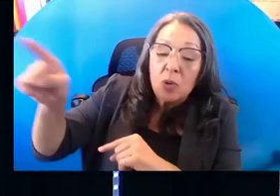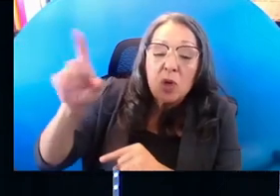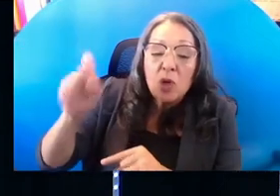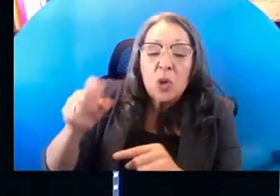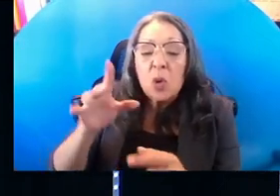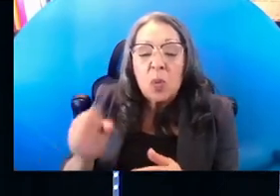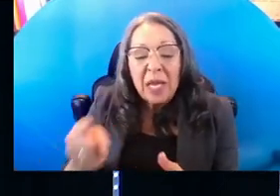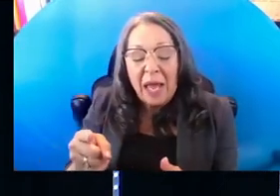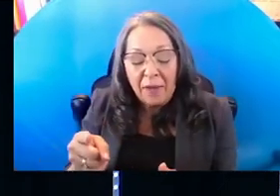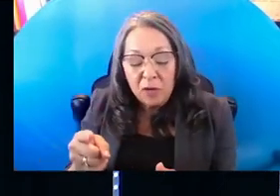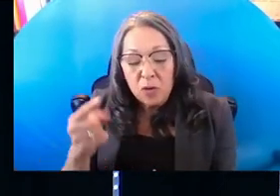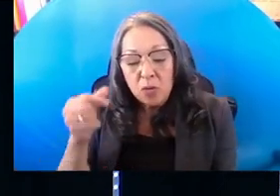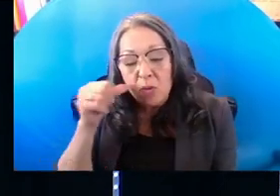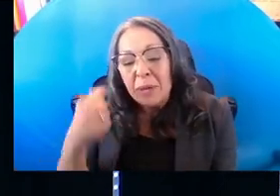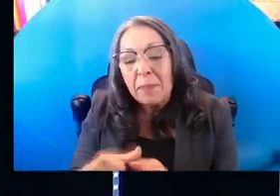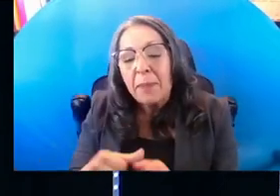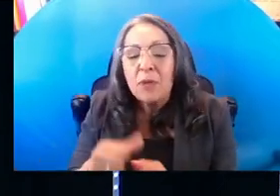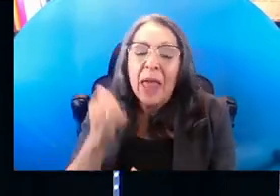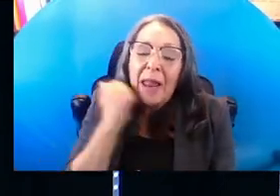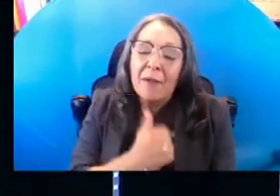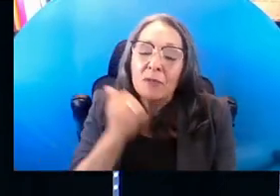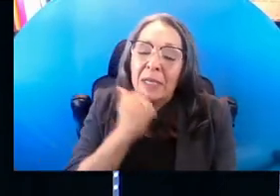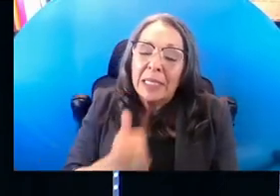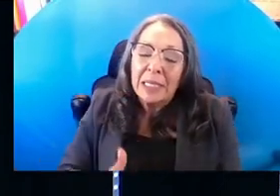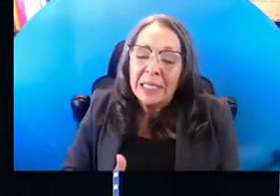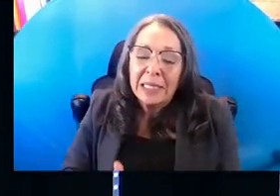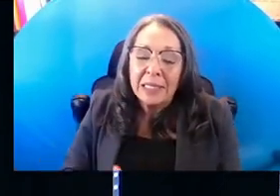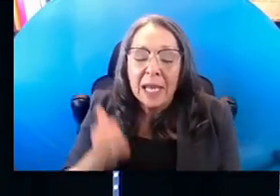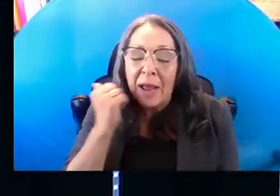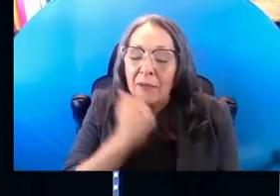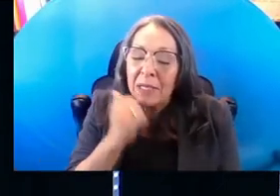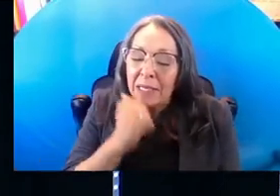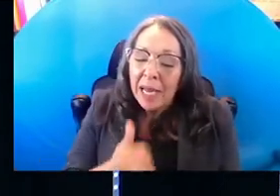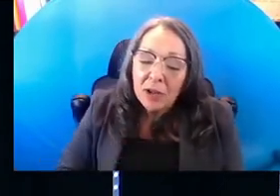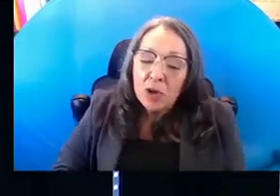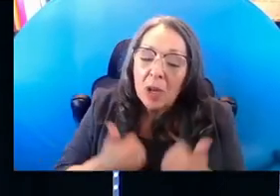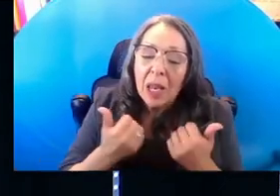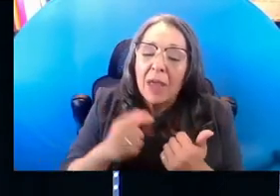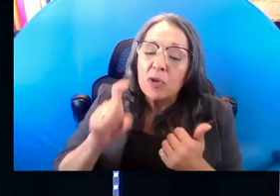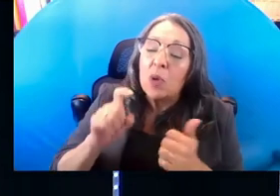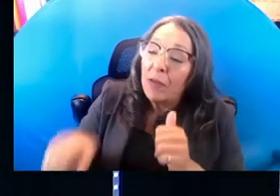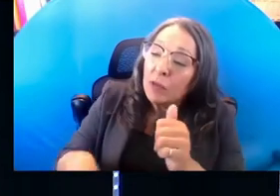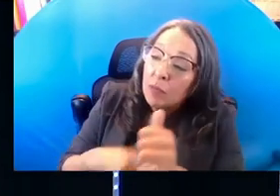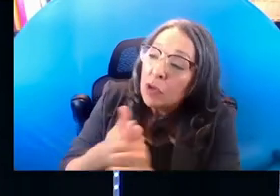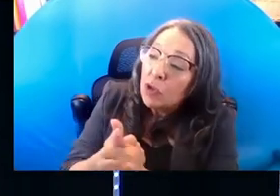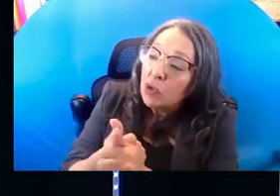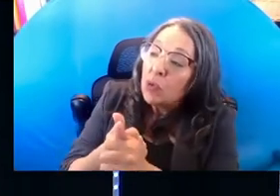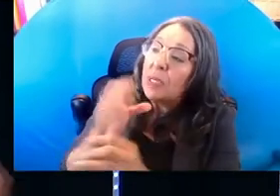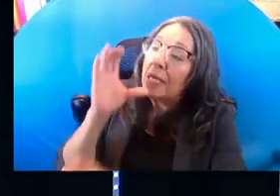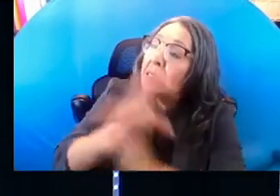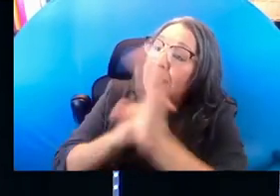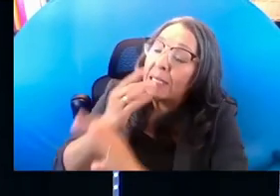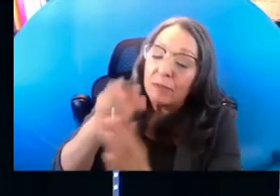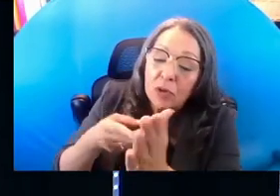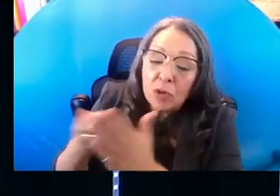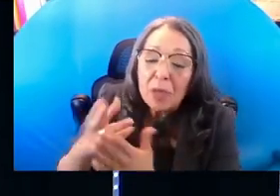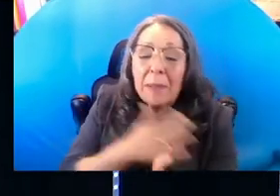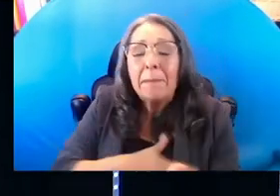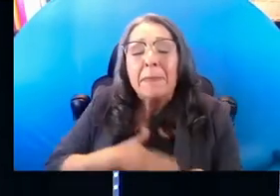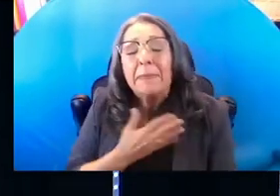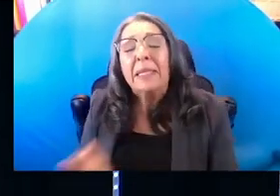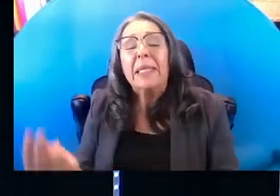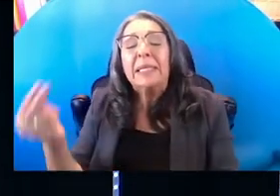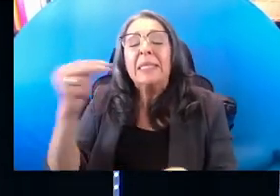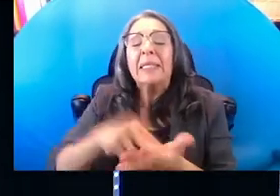of the everyday life. We're not perfect at it, but we have to pursue it. We have to seek it. Can you guys stand with me?